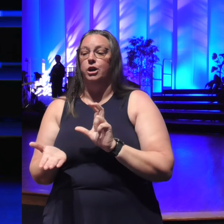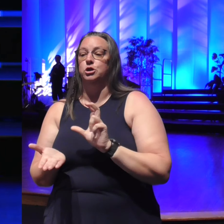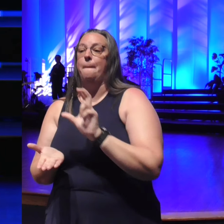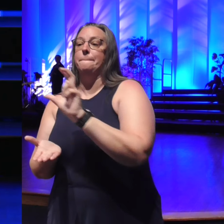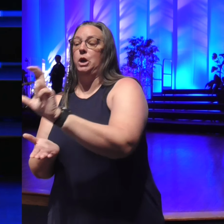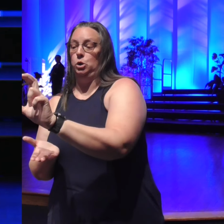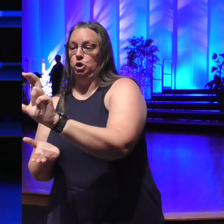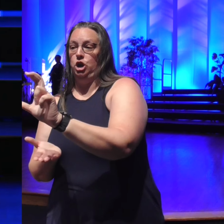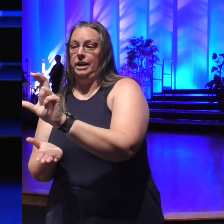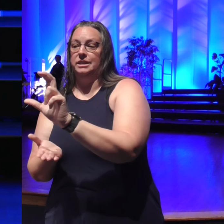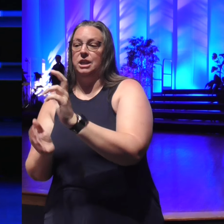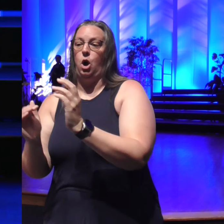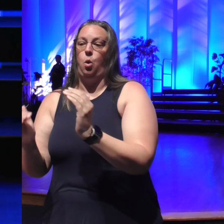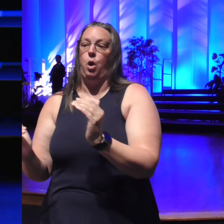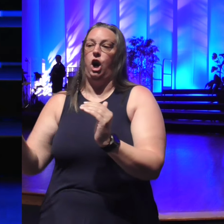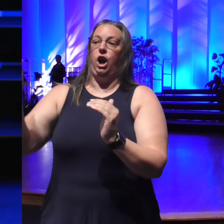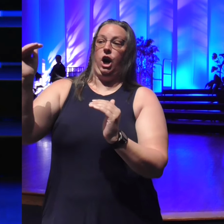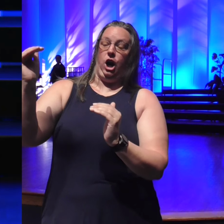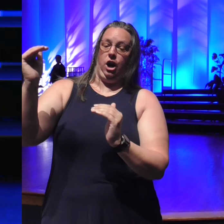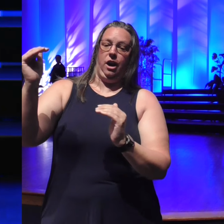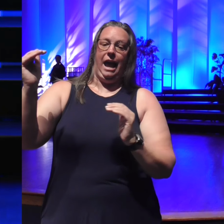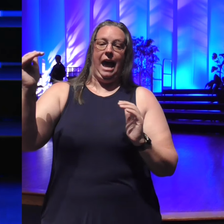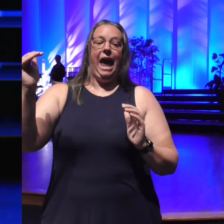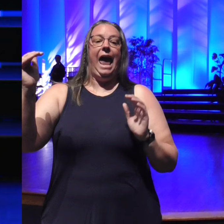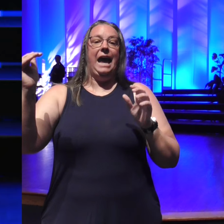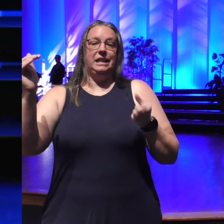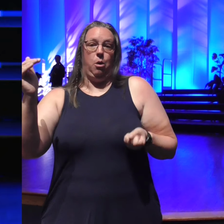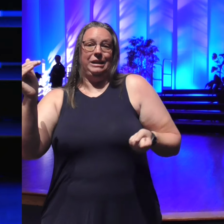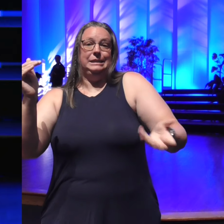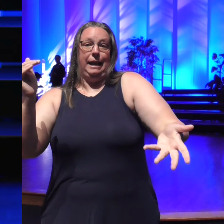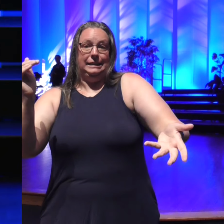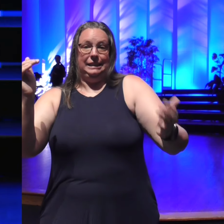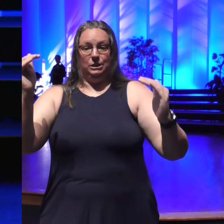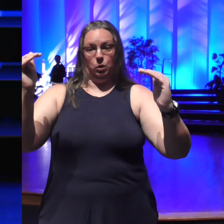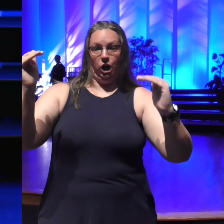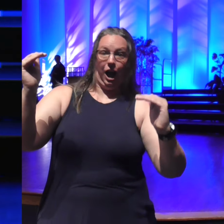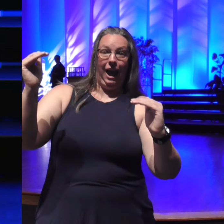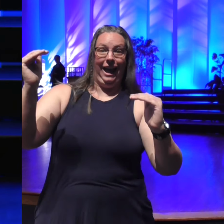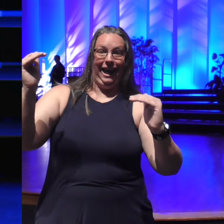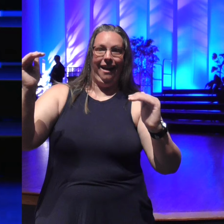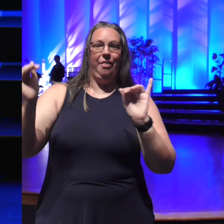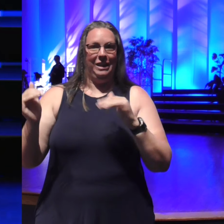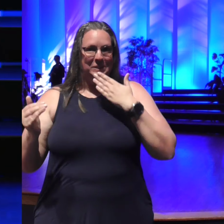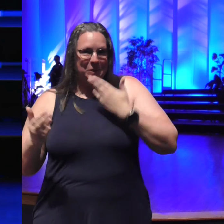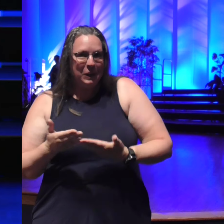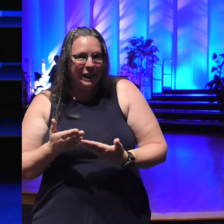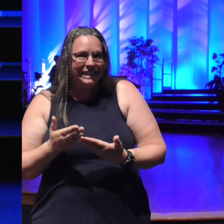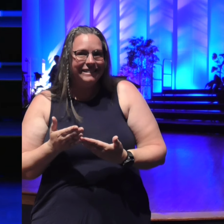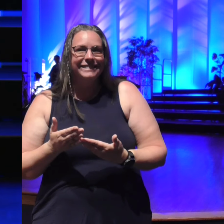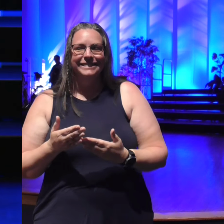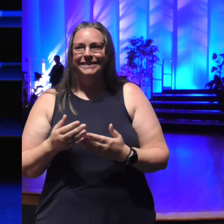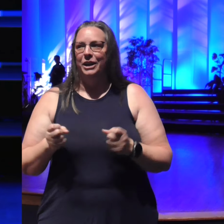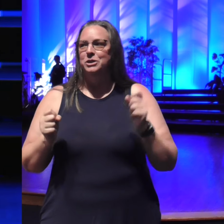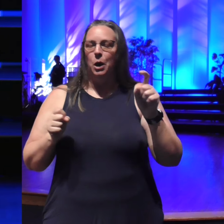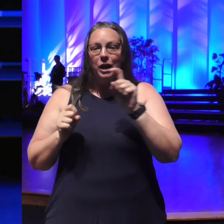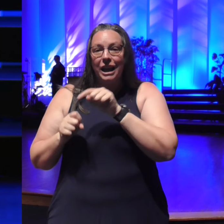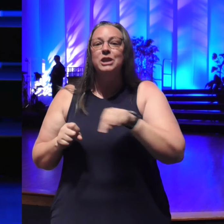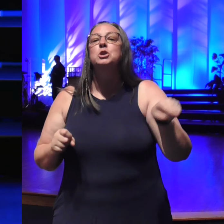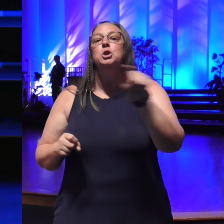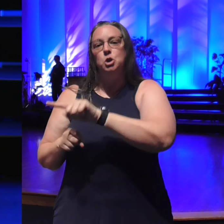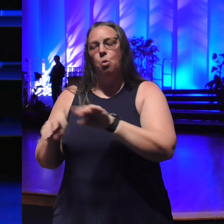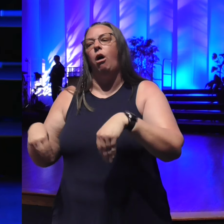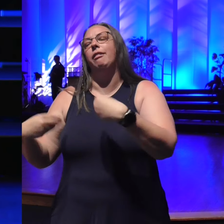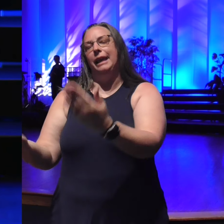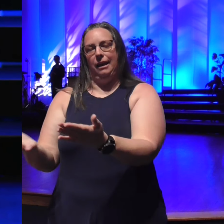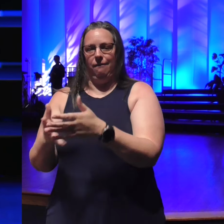to be, and our income for the year was greater than our expenses, which is always good news, and that is because you are such generous investors